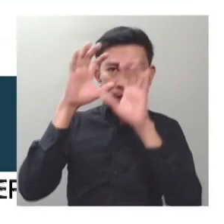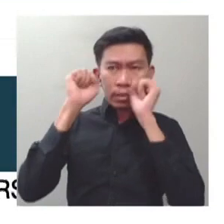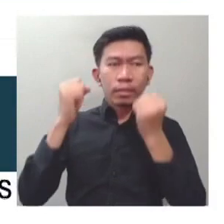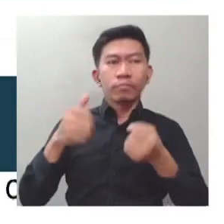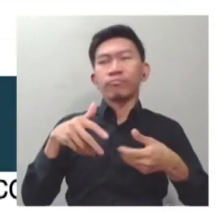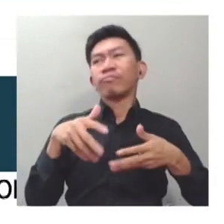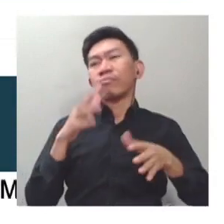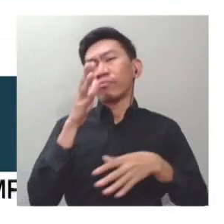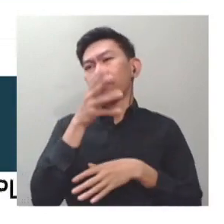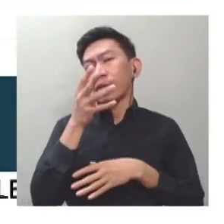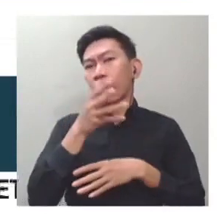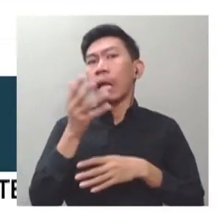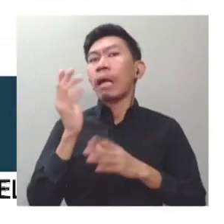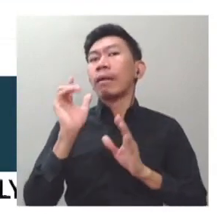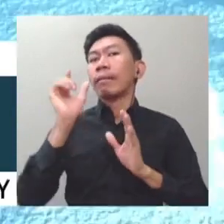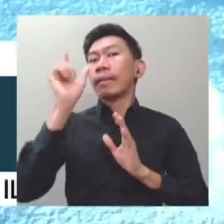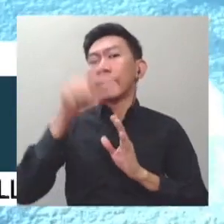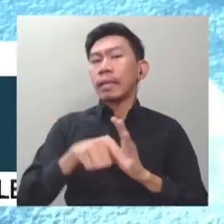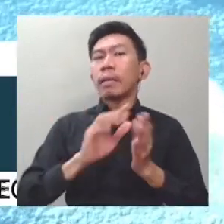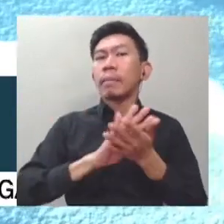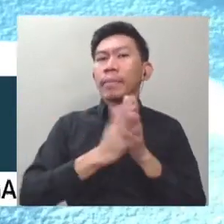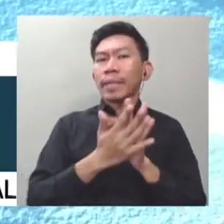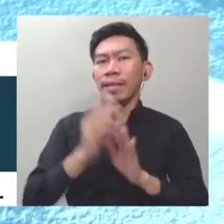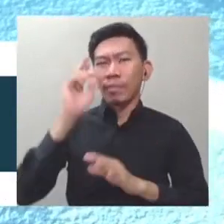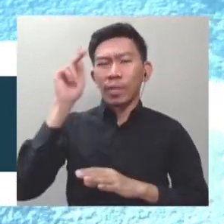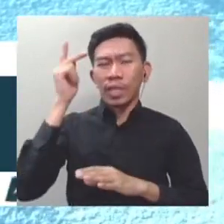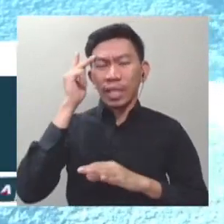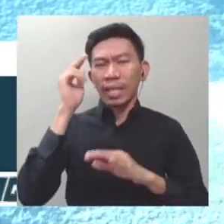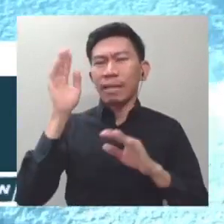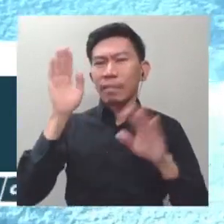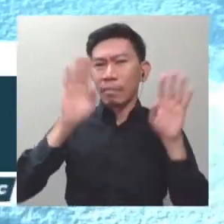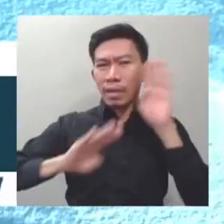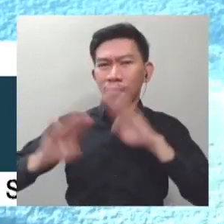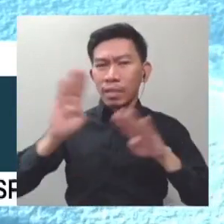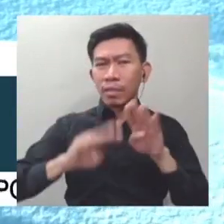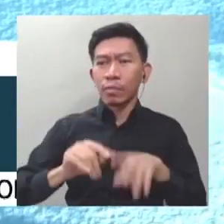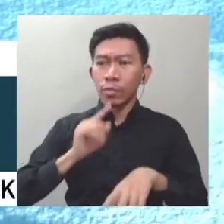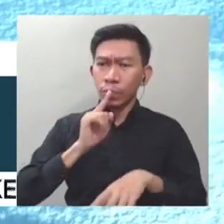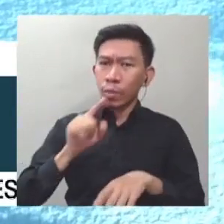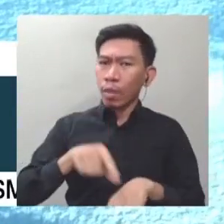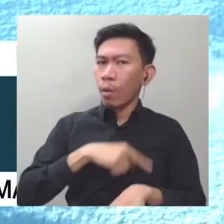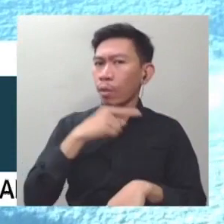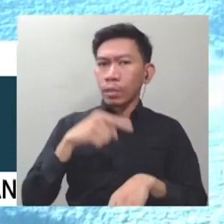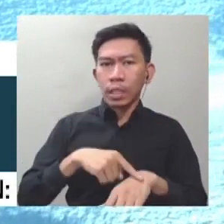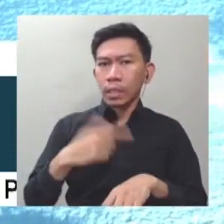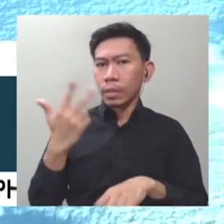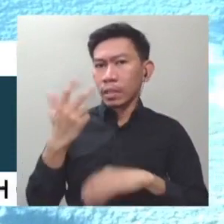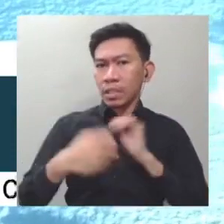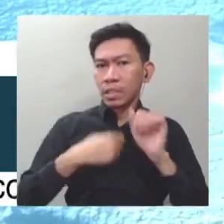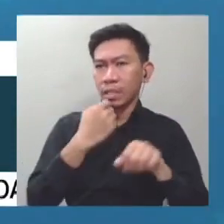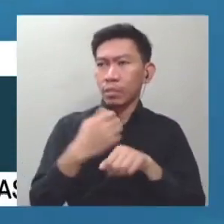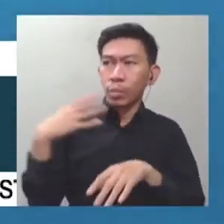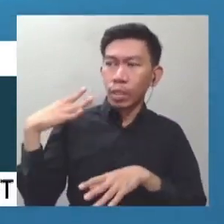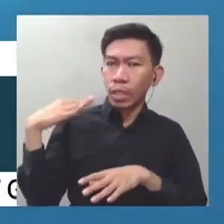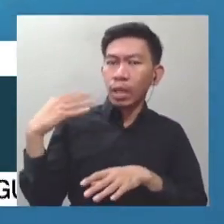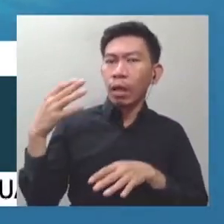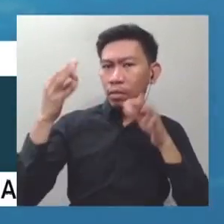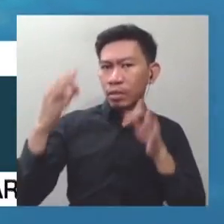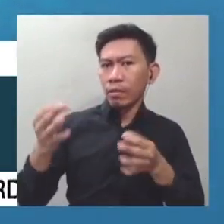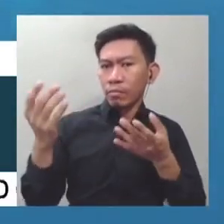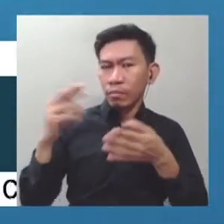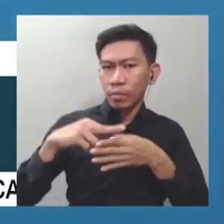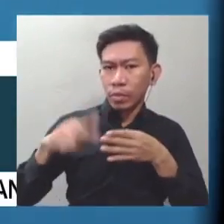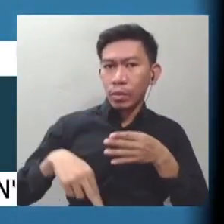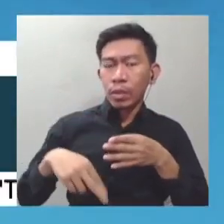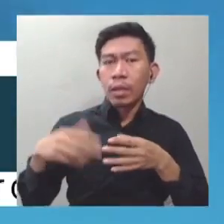that this will become a political issue. It took us 3 years when the decision came out. President Aquino had already stepped down.